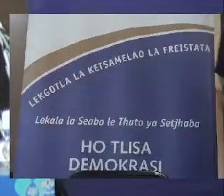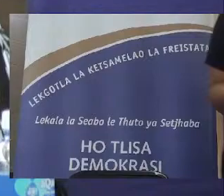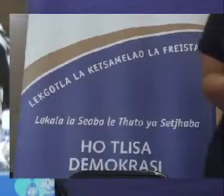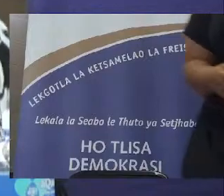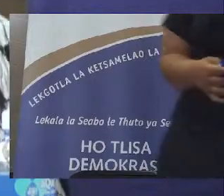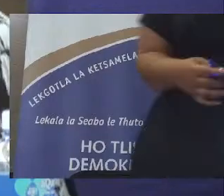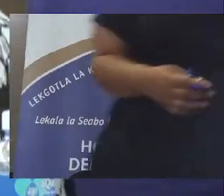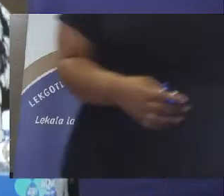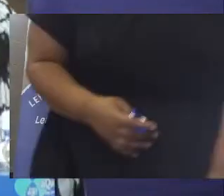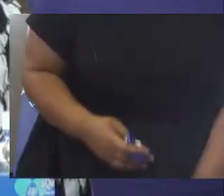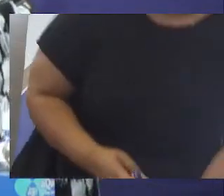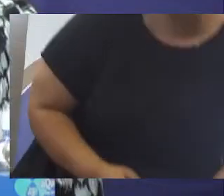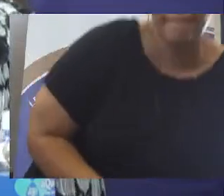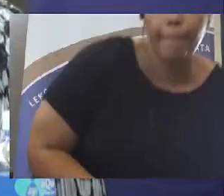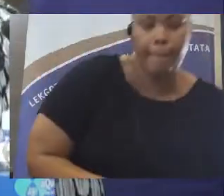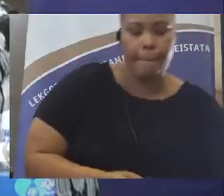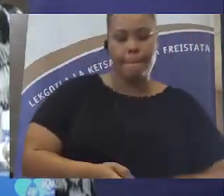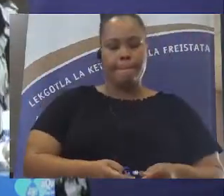I think I'm done.